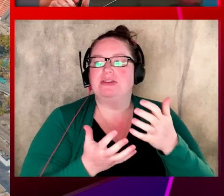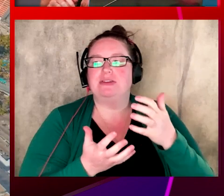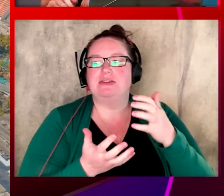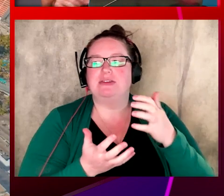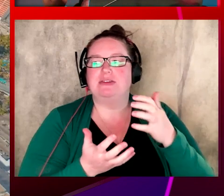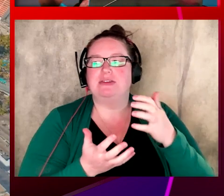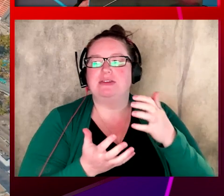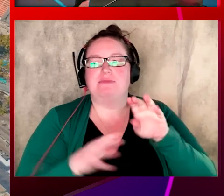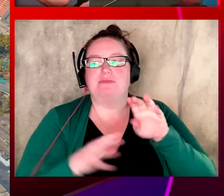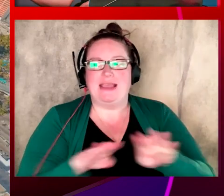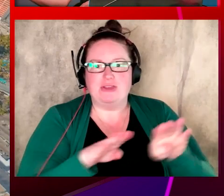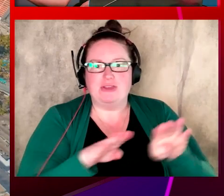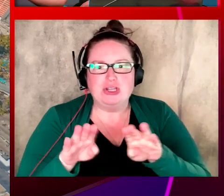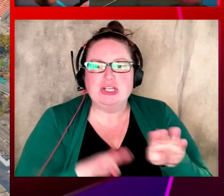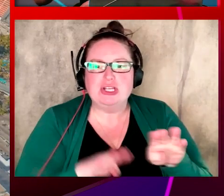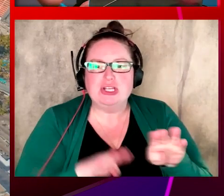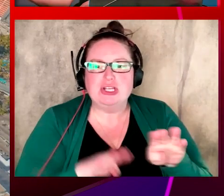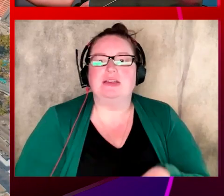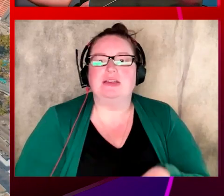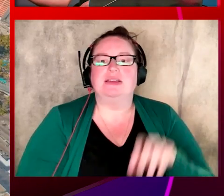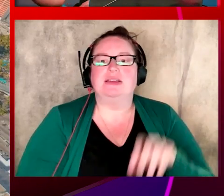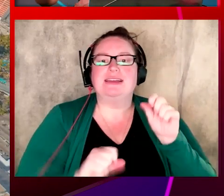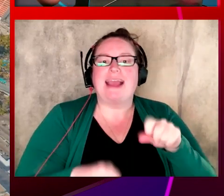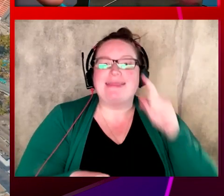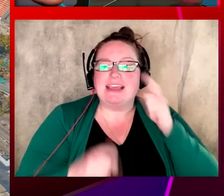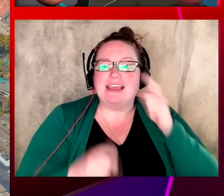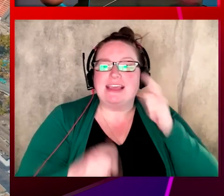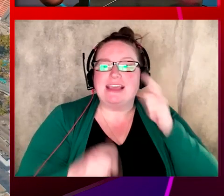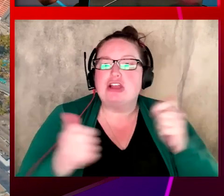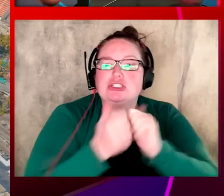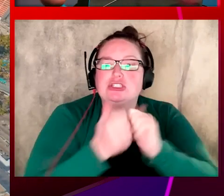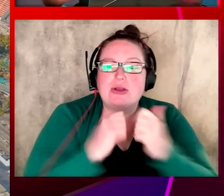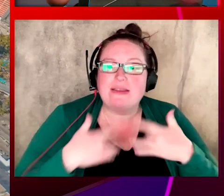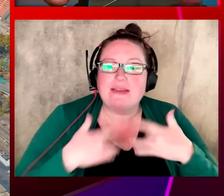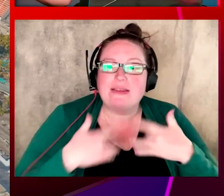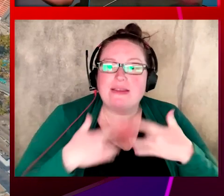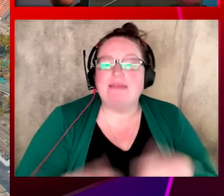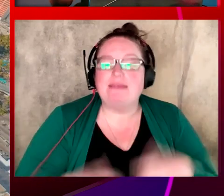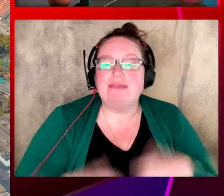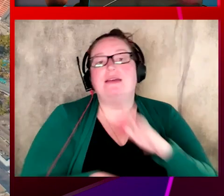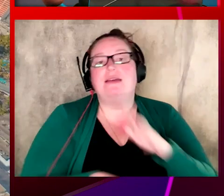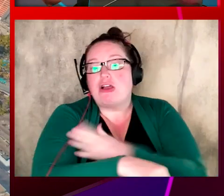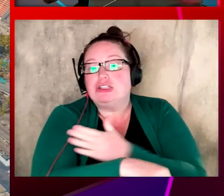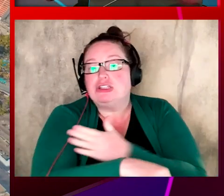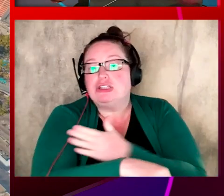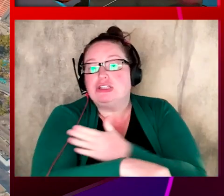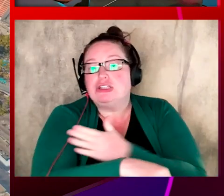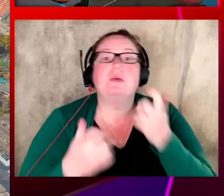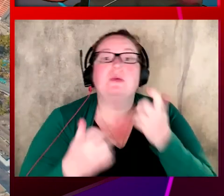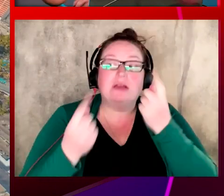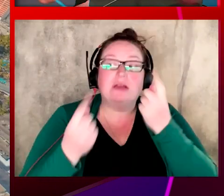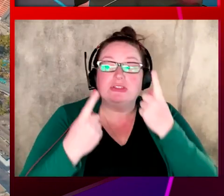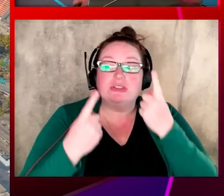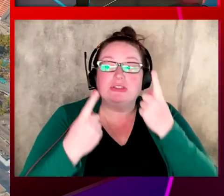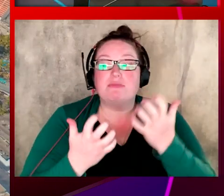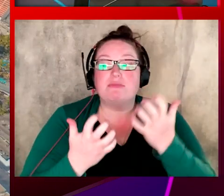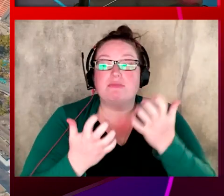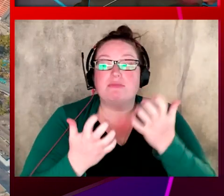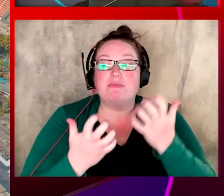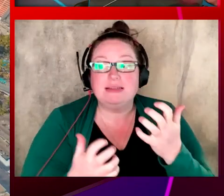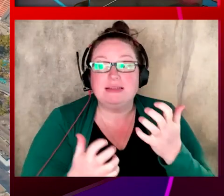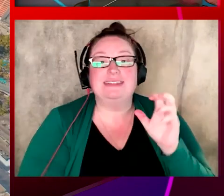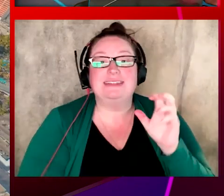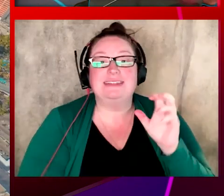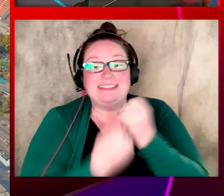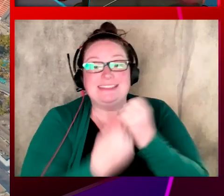for example, or you can think like a large sporting event, a concert. You want to like understand public safety associated with creating large events, or like